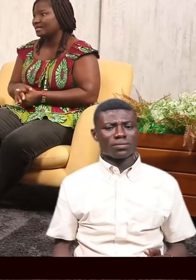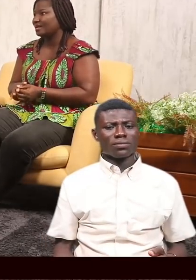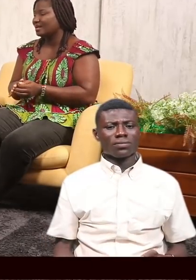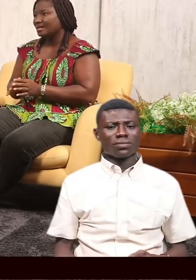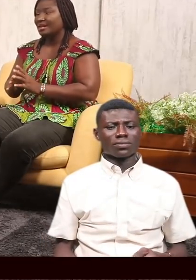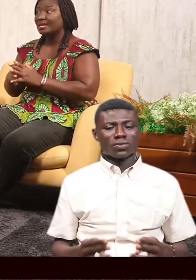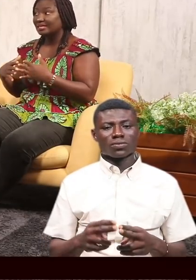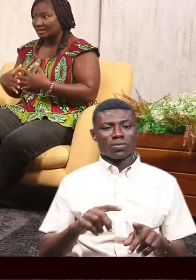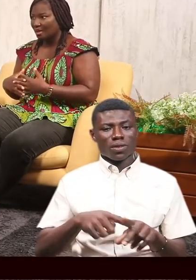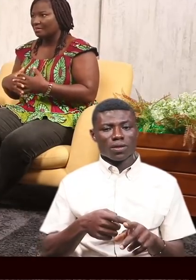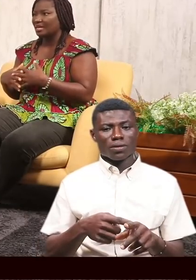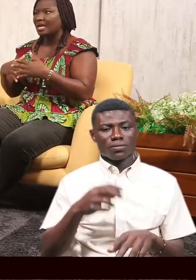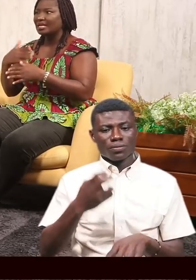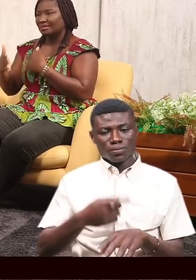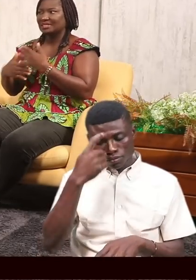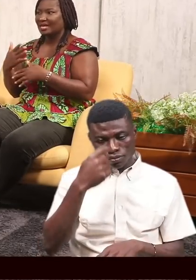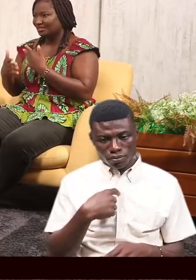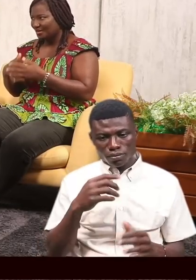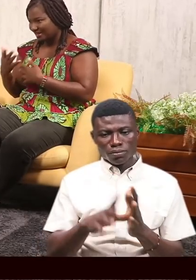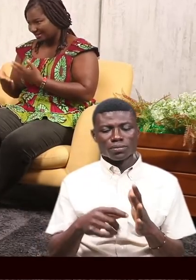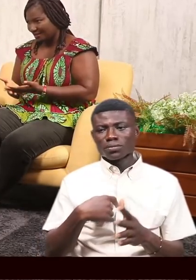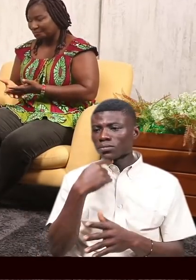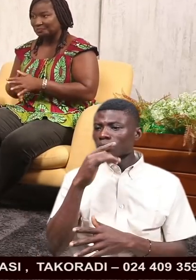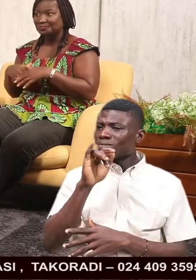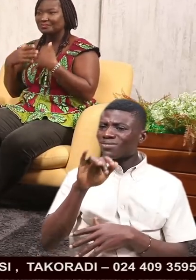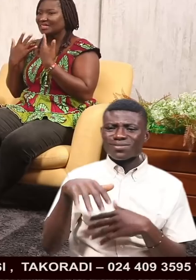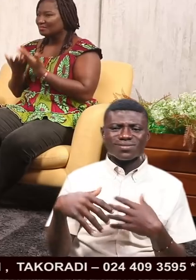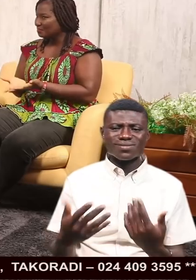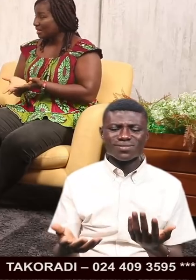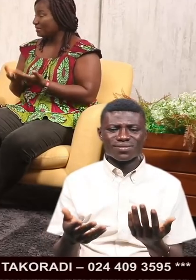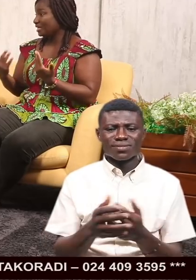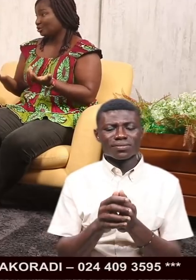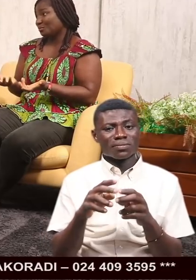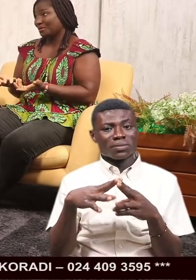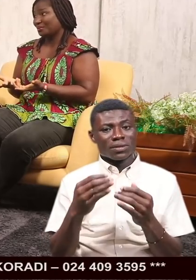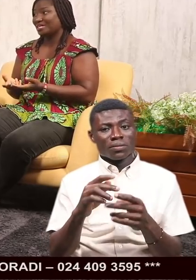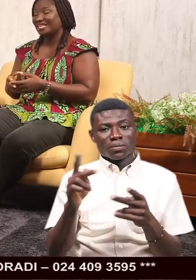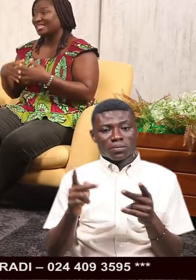li ne de. Ne ye de mame. E na me saka shure ni se. Bebi a mi